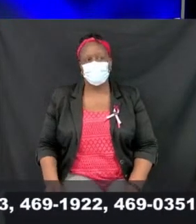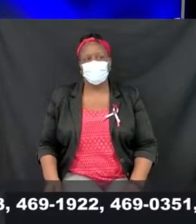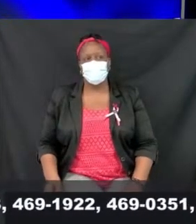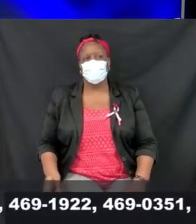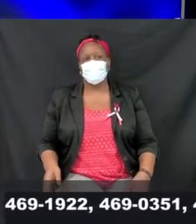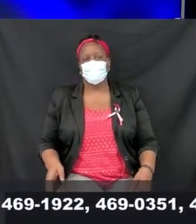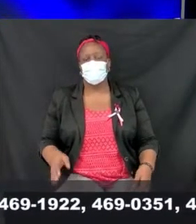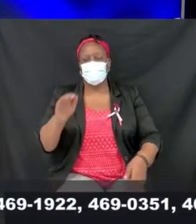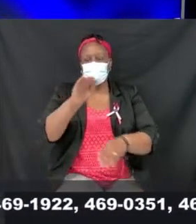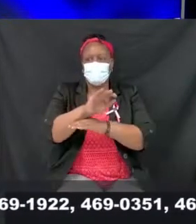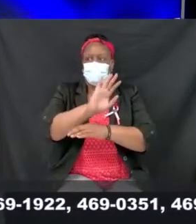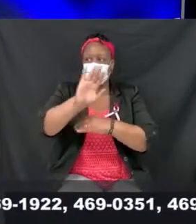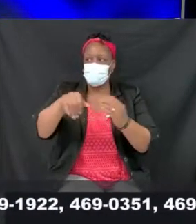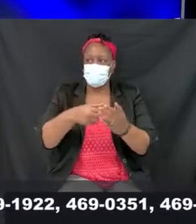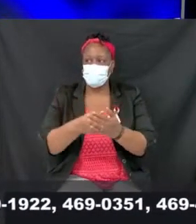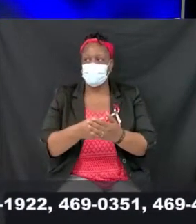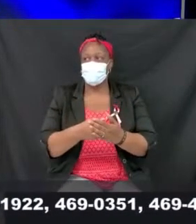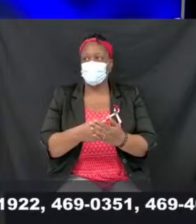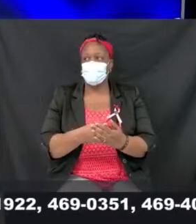means.